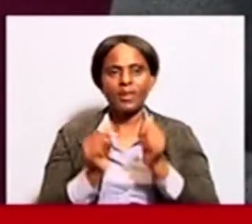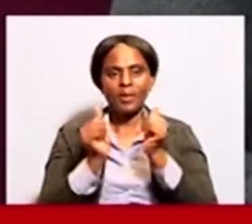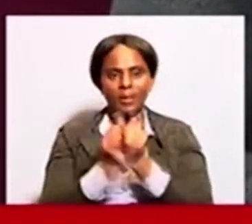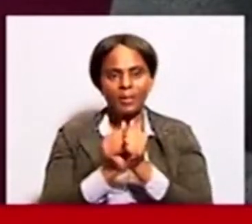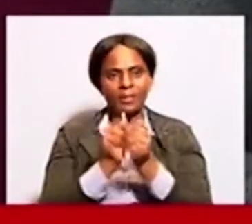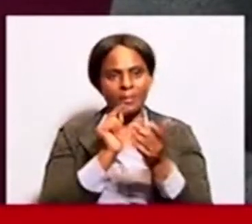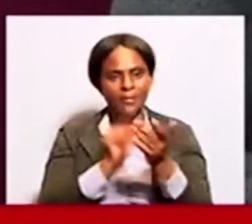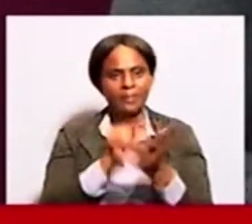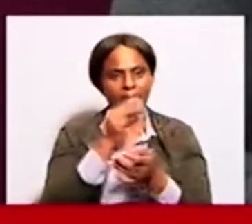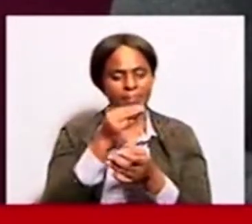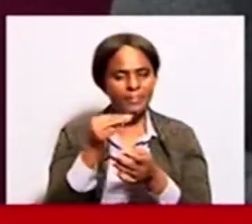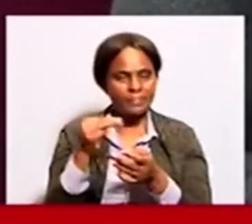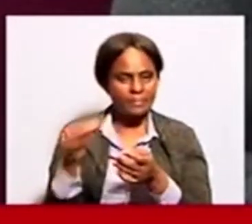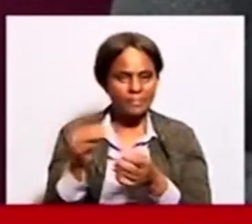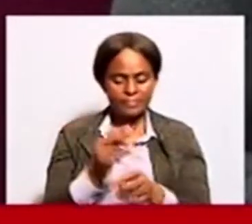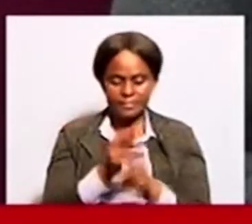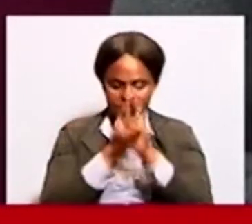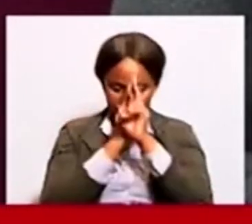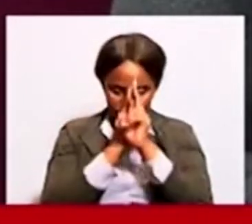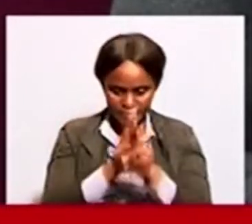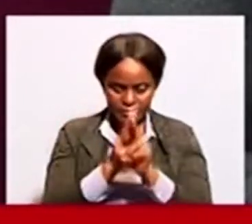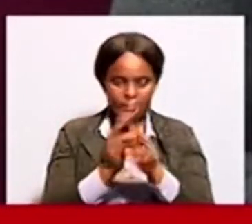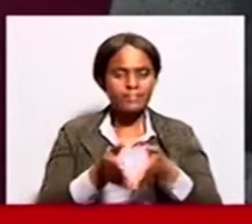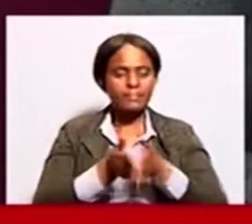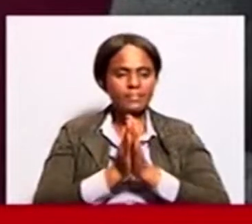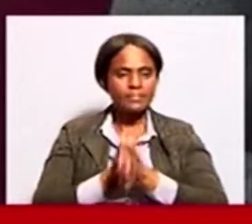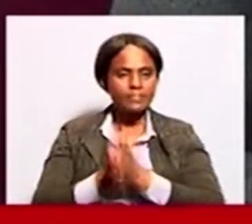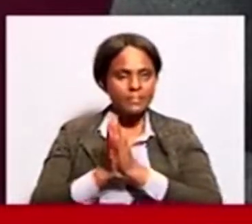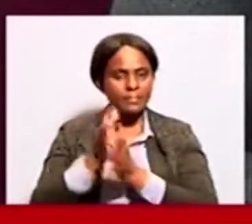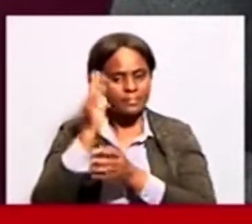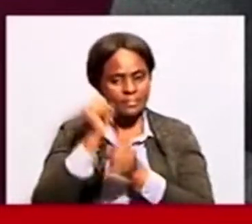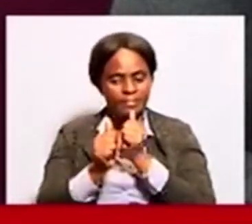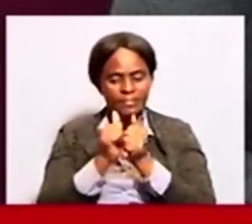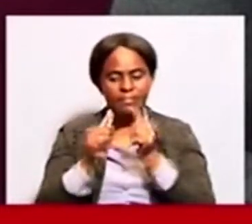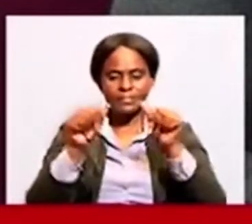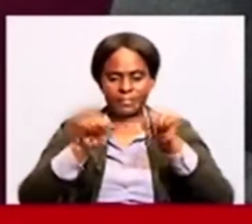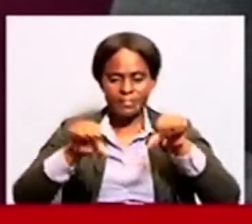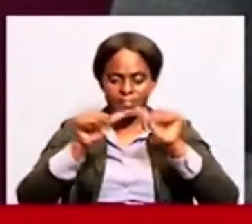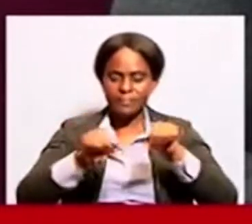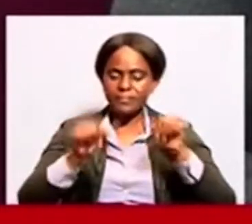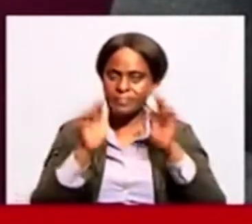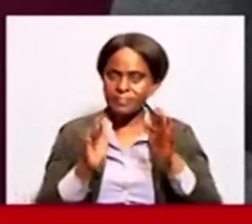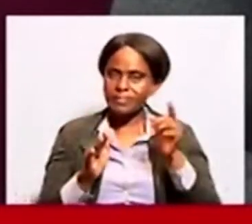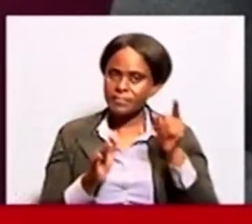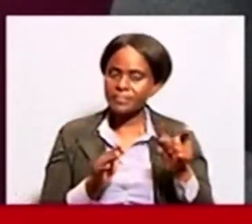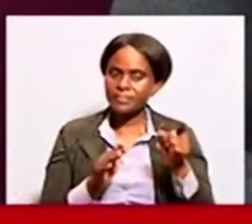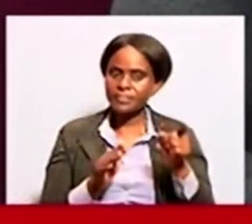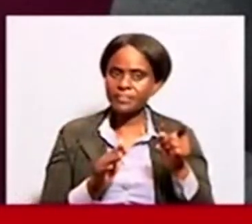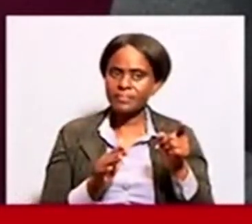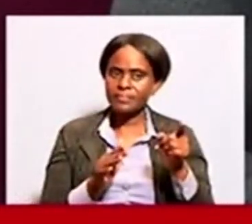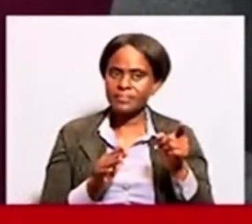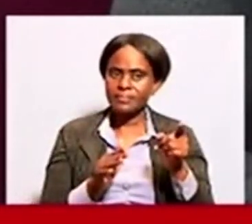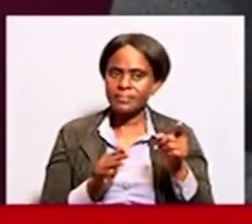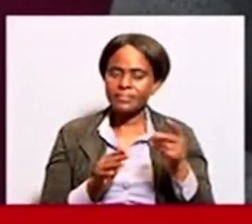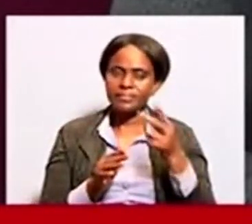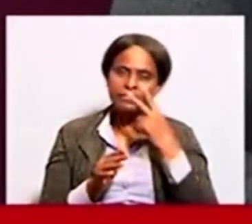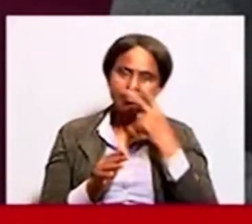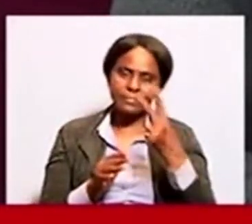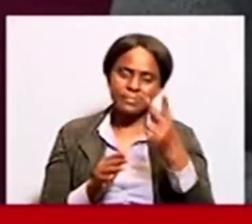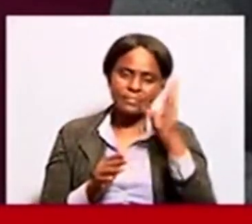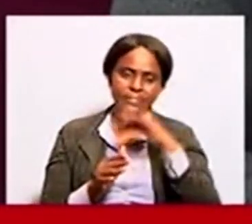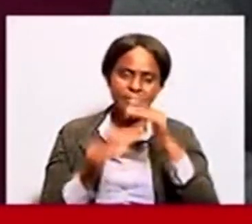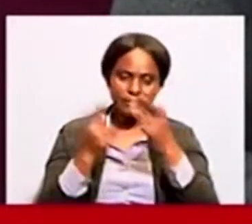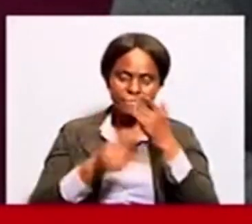the materials, the honorable is asking because the auditor, they looked at what